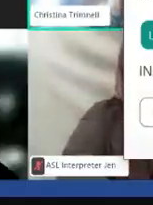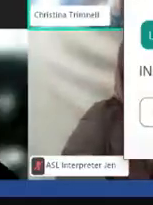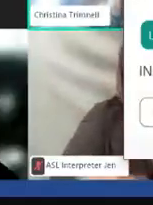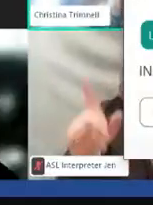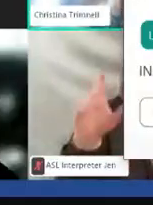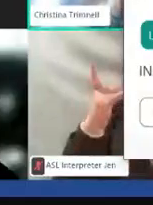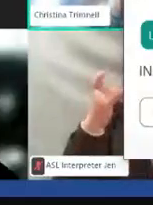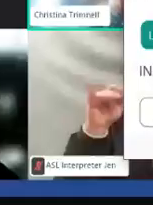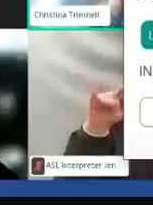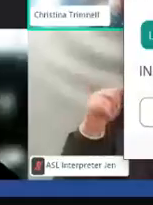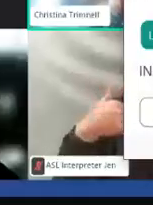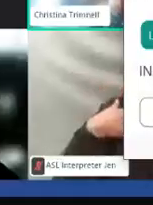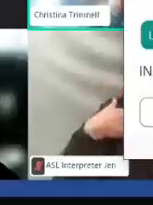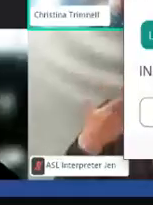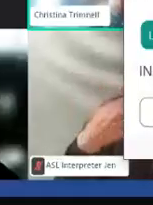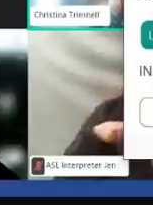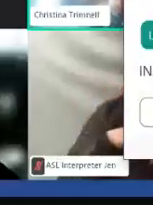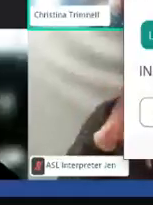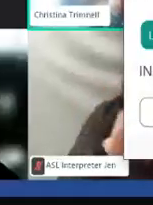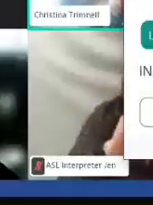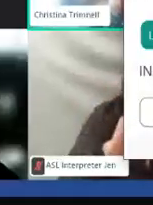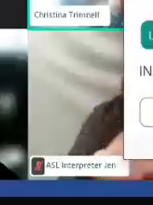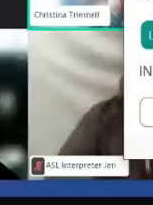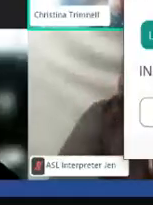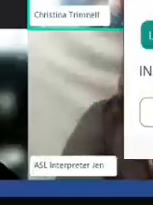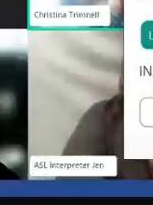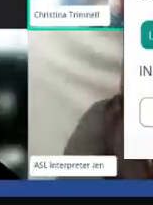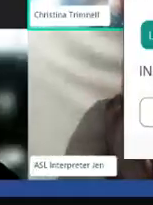This is Christina. I motion to adjourn the meeting.